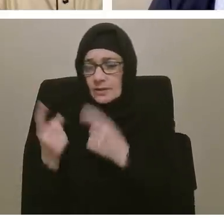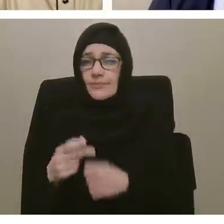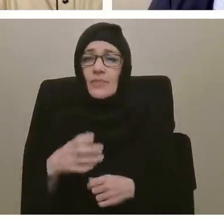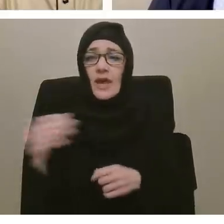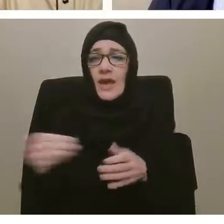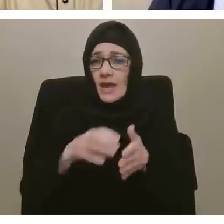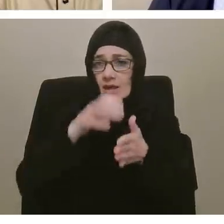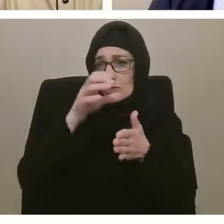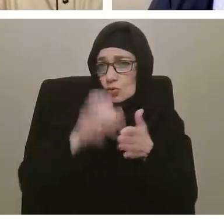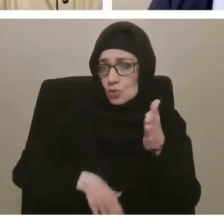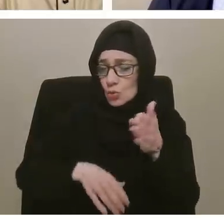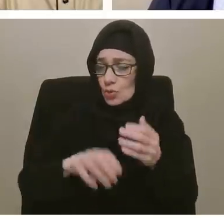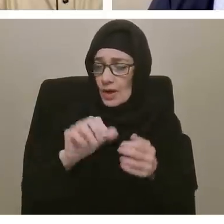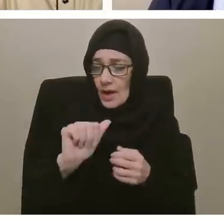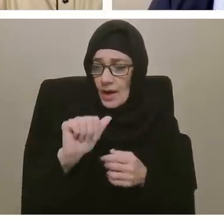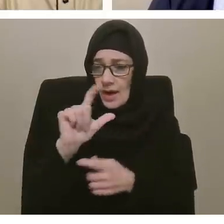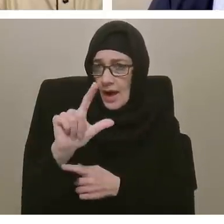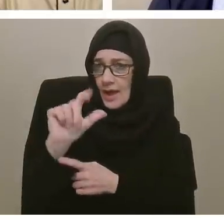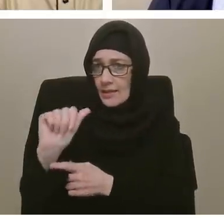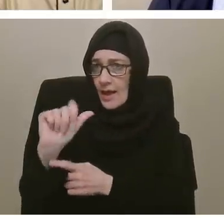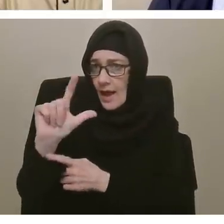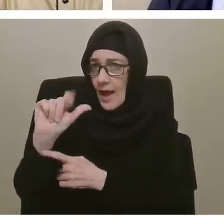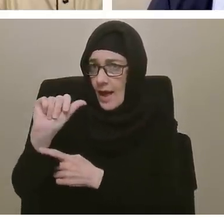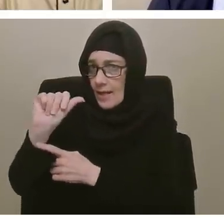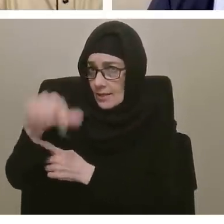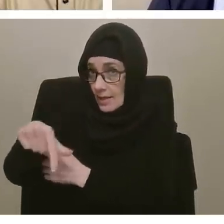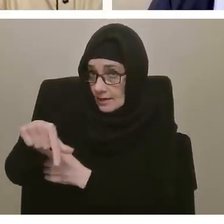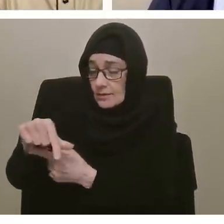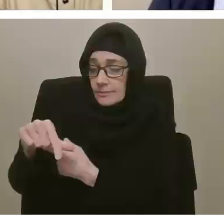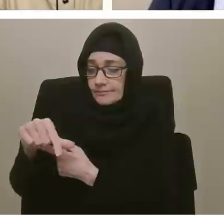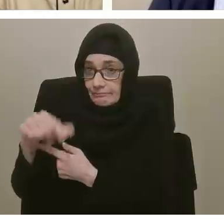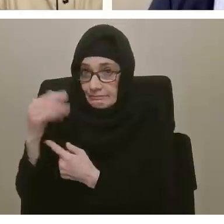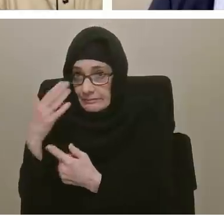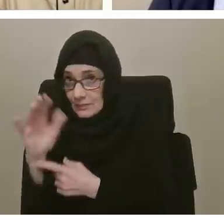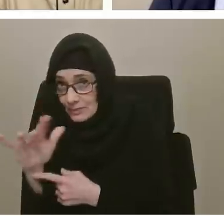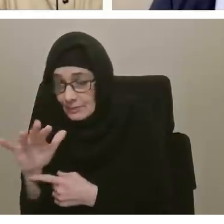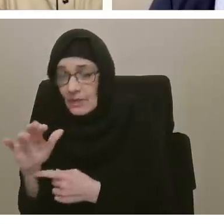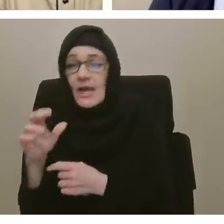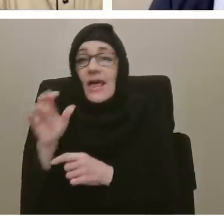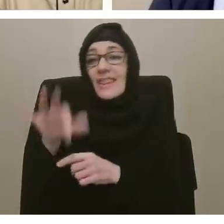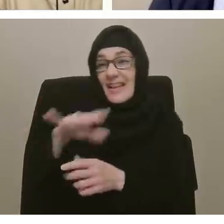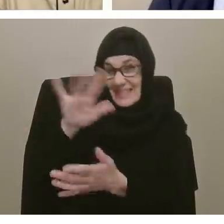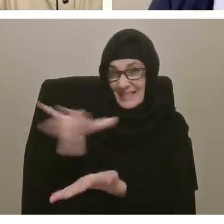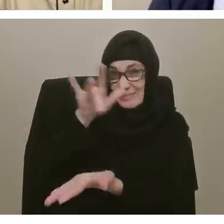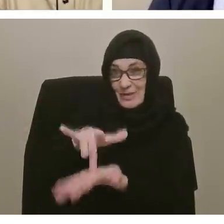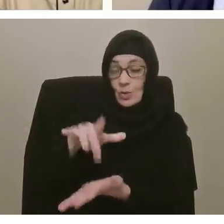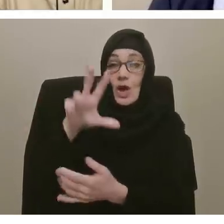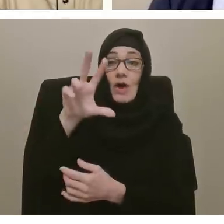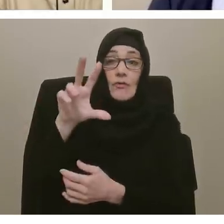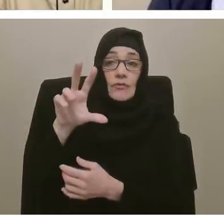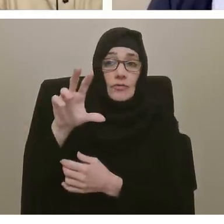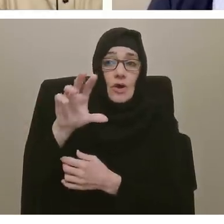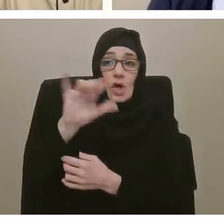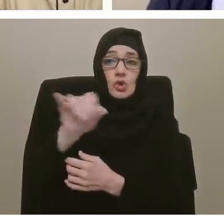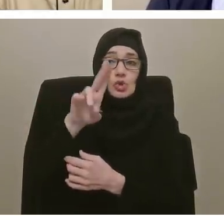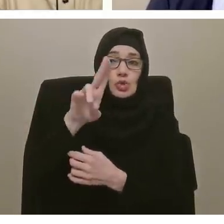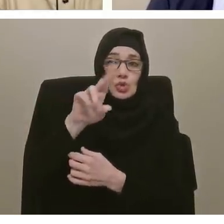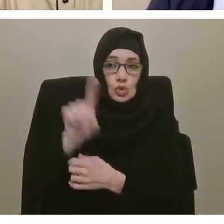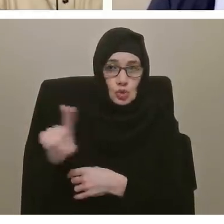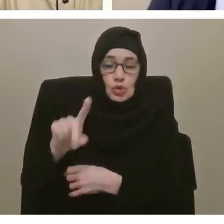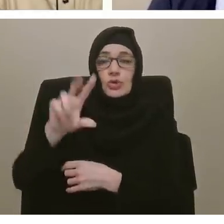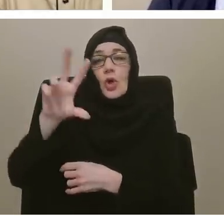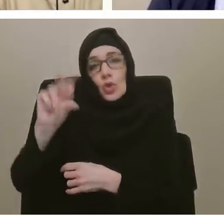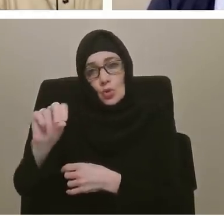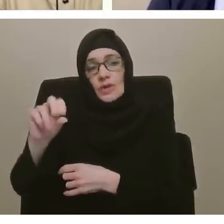Al-Alaq, this, you know, surah that's nestled in the middle of the 30th juz, commonly known as Surah